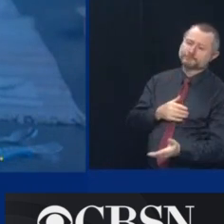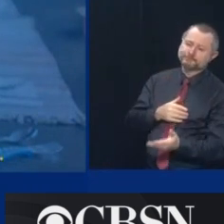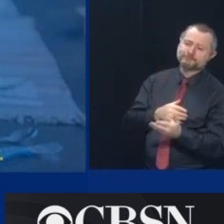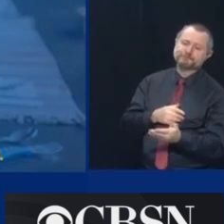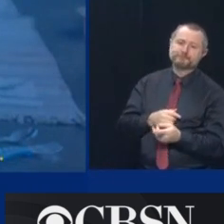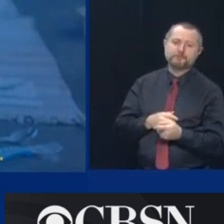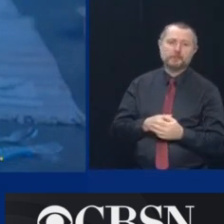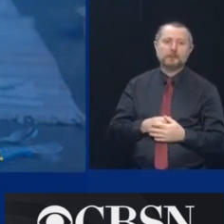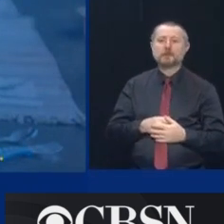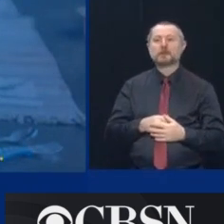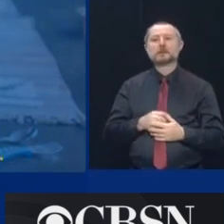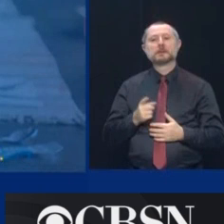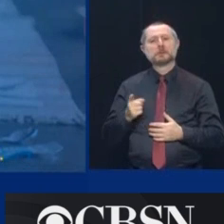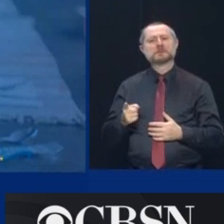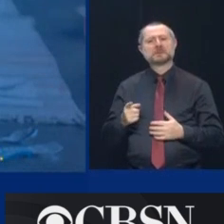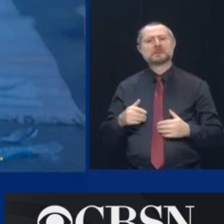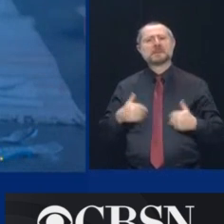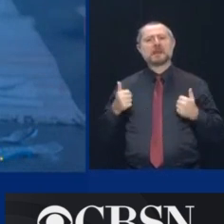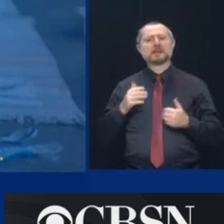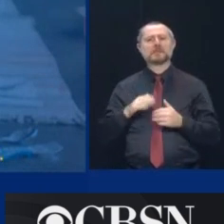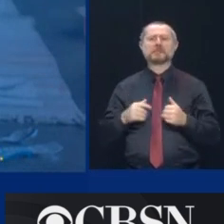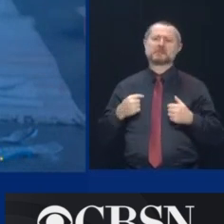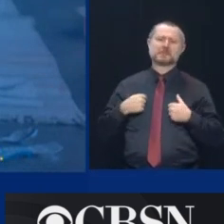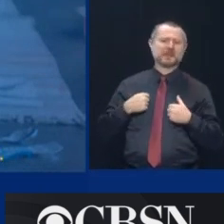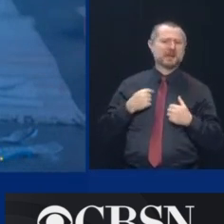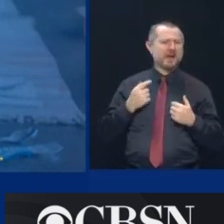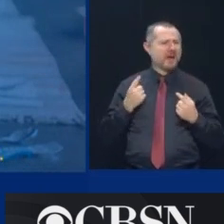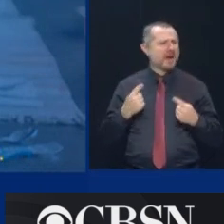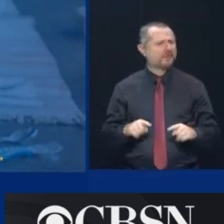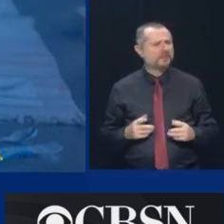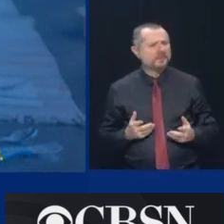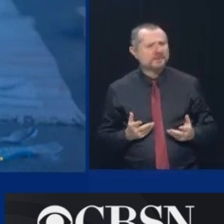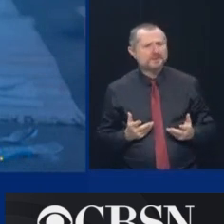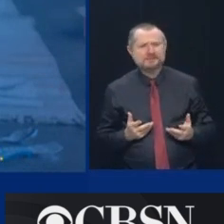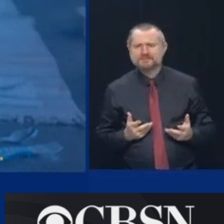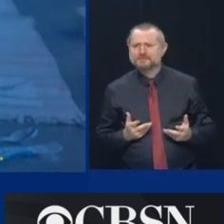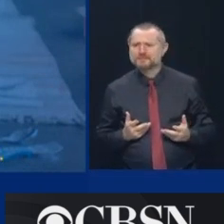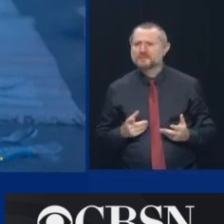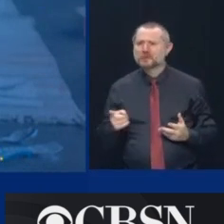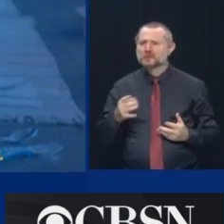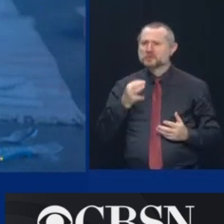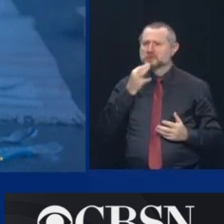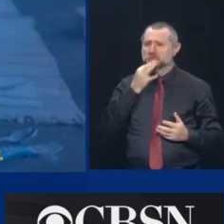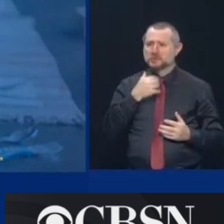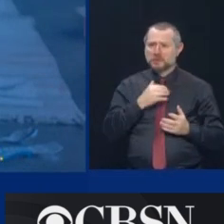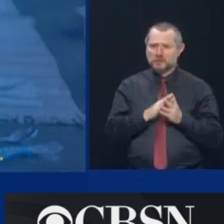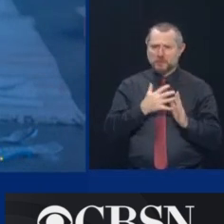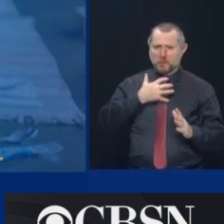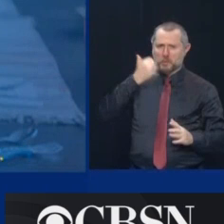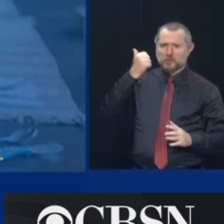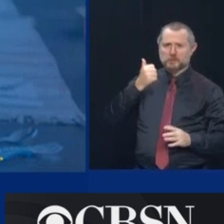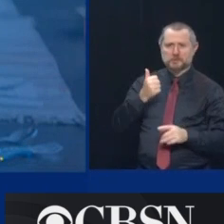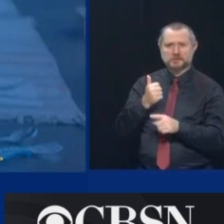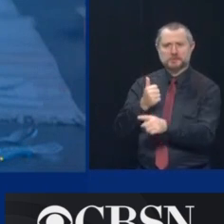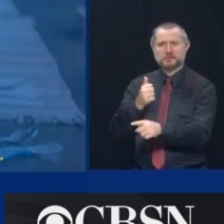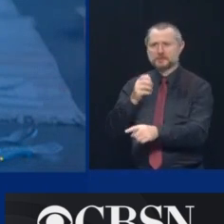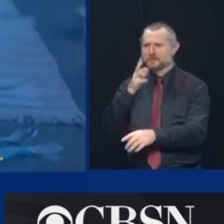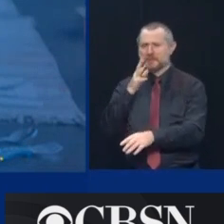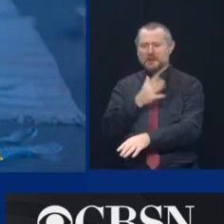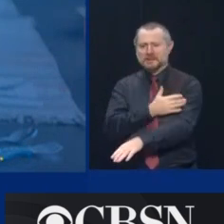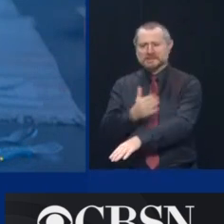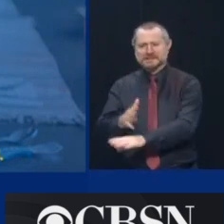younger than me in age. I don't know how she did that mathematical equation in her head, but you talk to